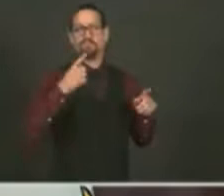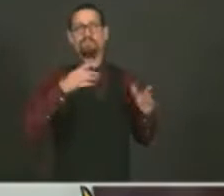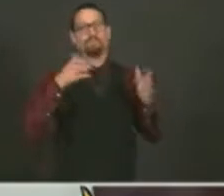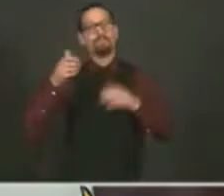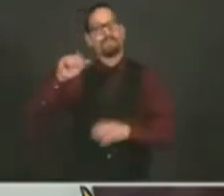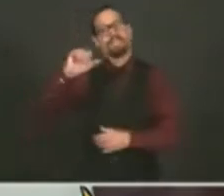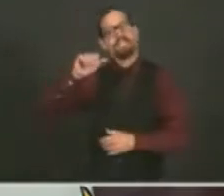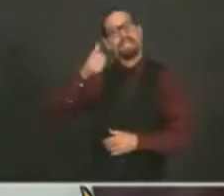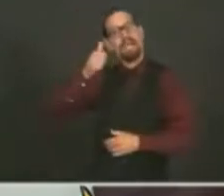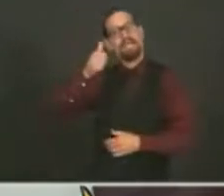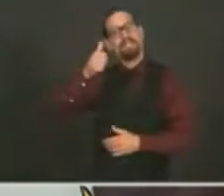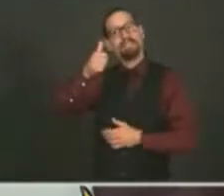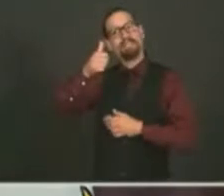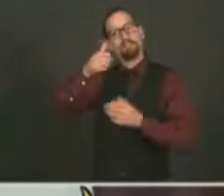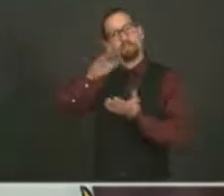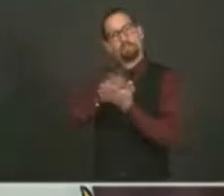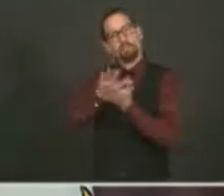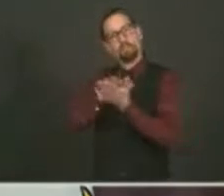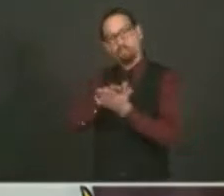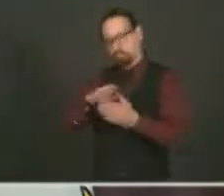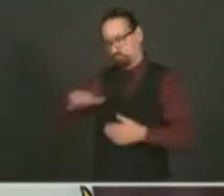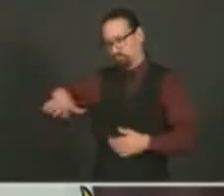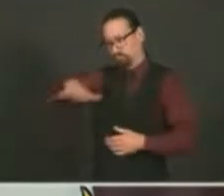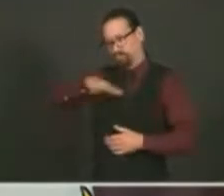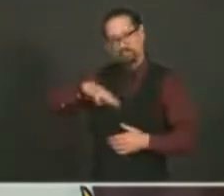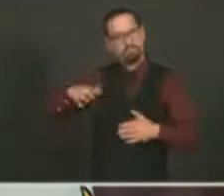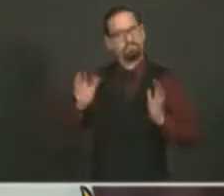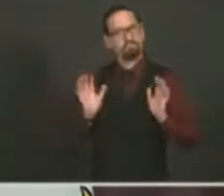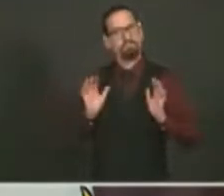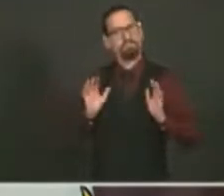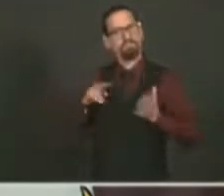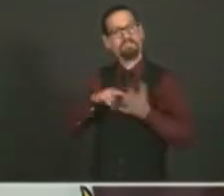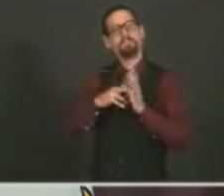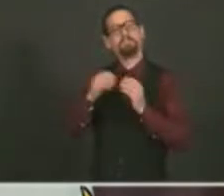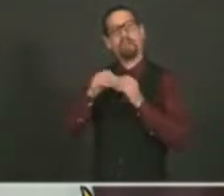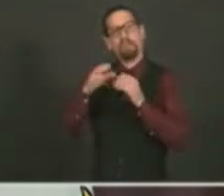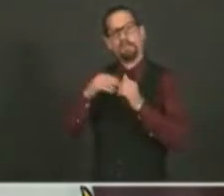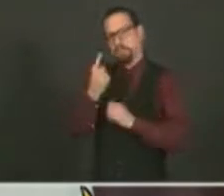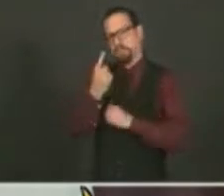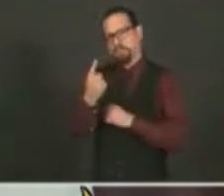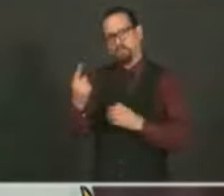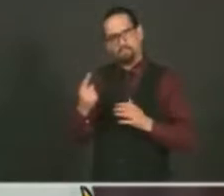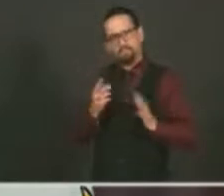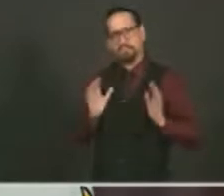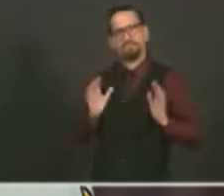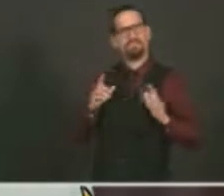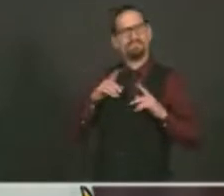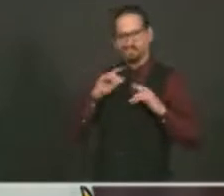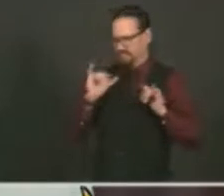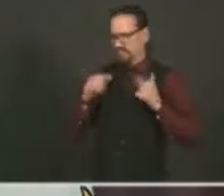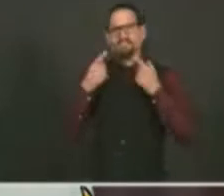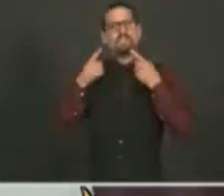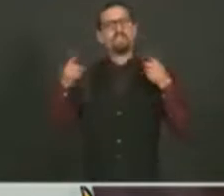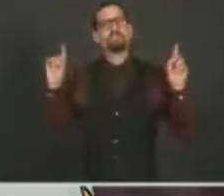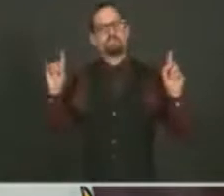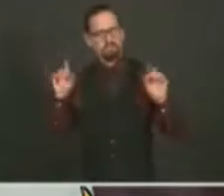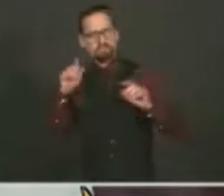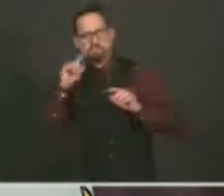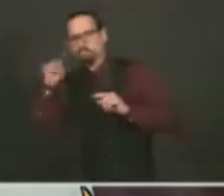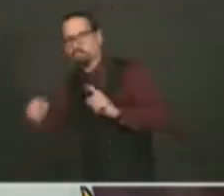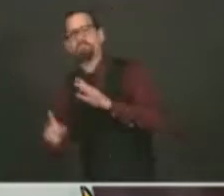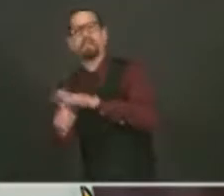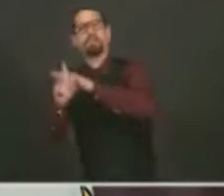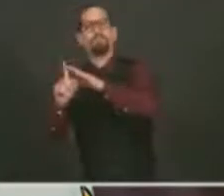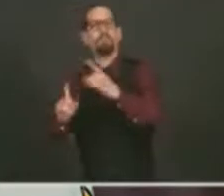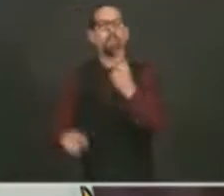the safety precautions in Providence are really working. There have been cases, nothing more than we can handle, and